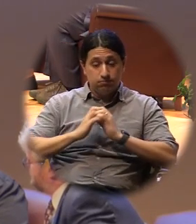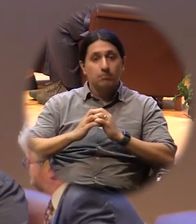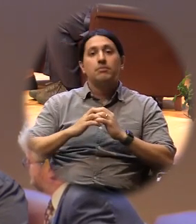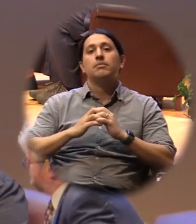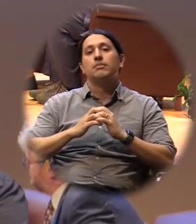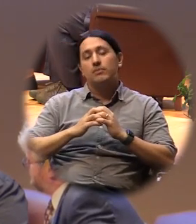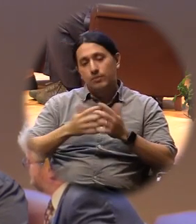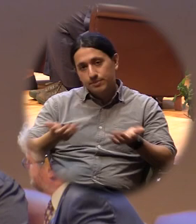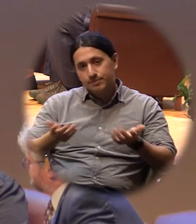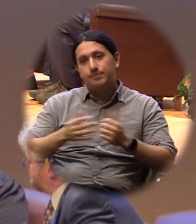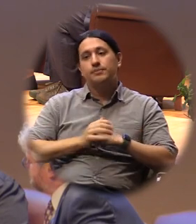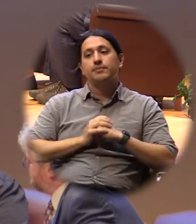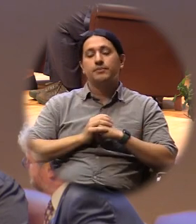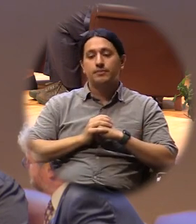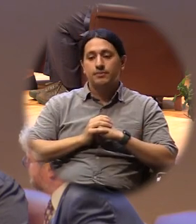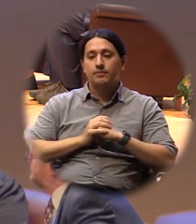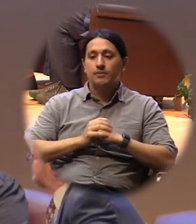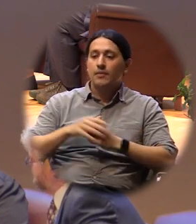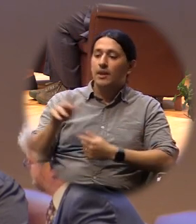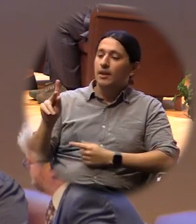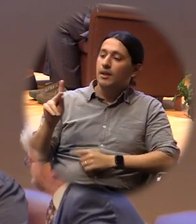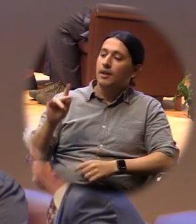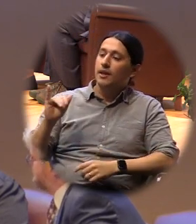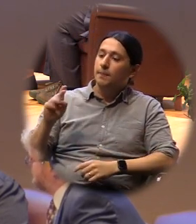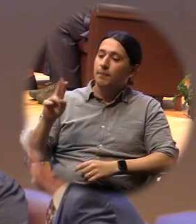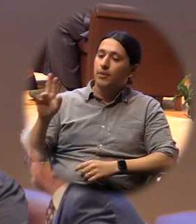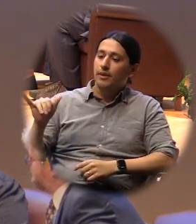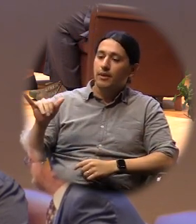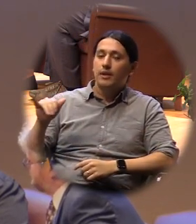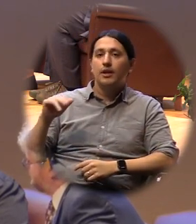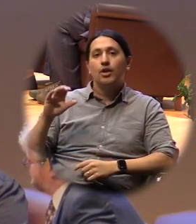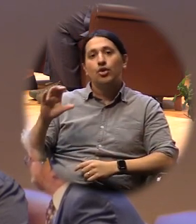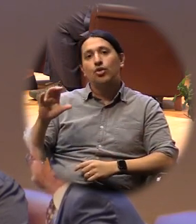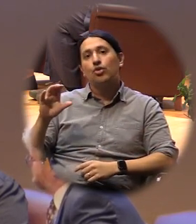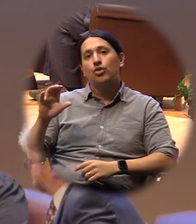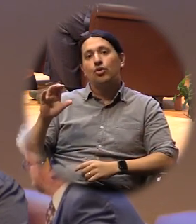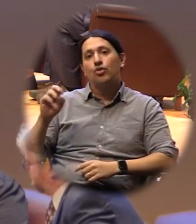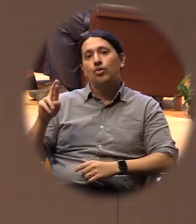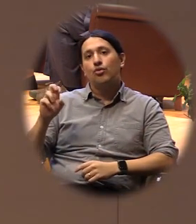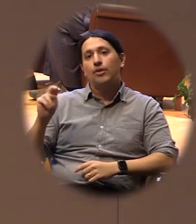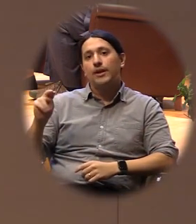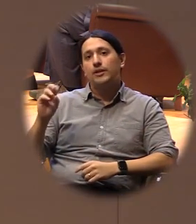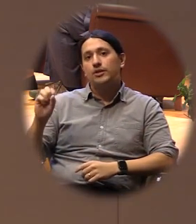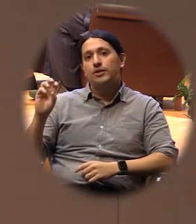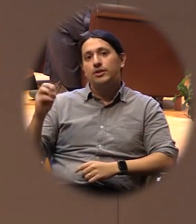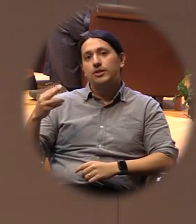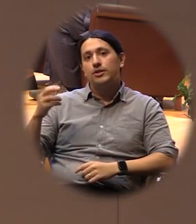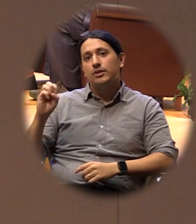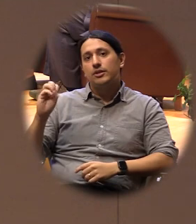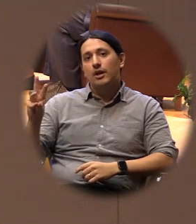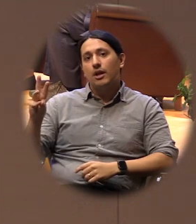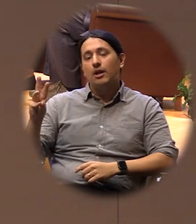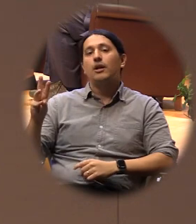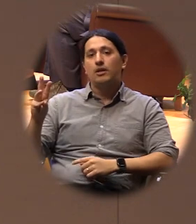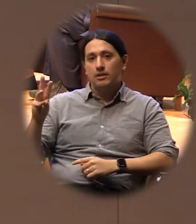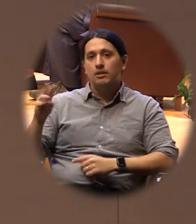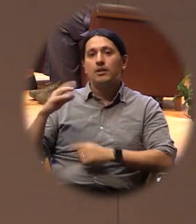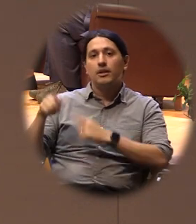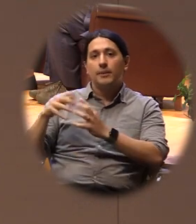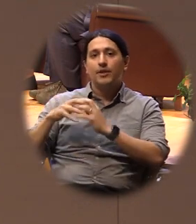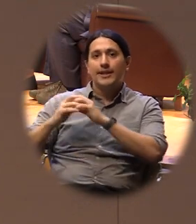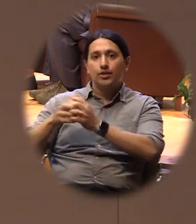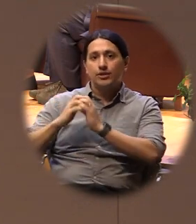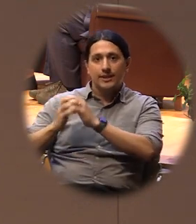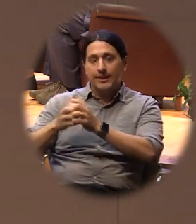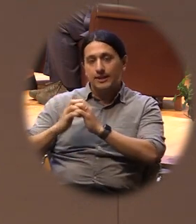to Kimberly Crenshaw, who coined intersectionality as a concept, saying our identities are not